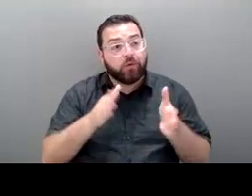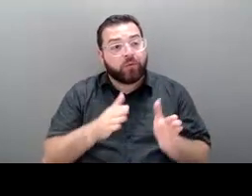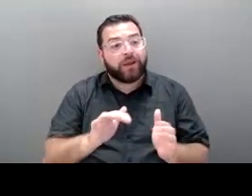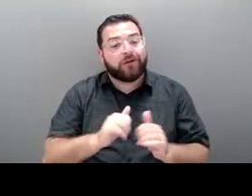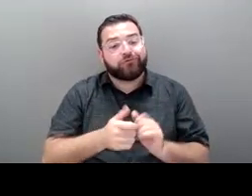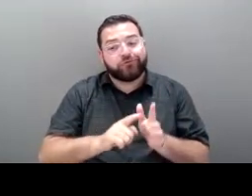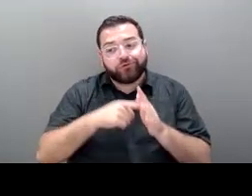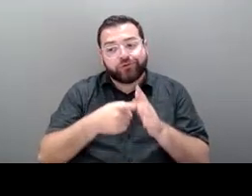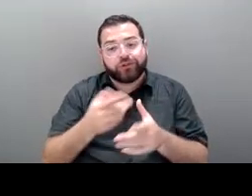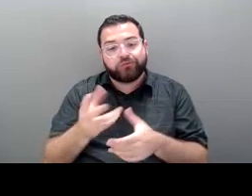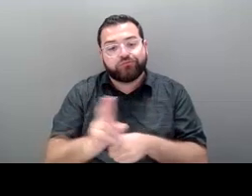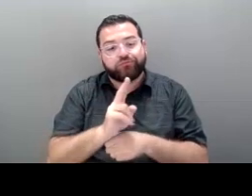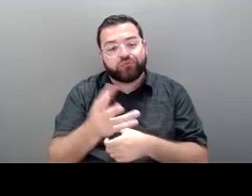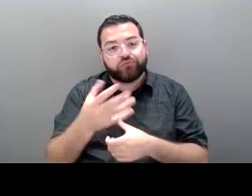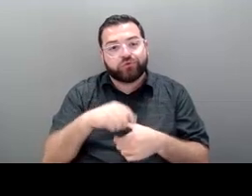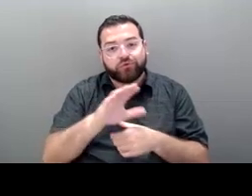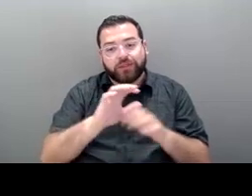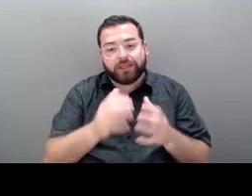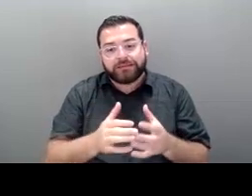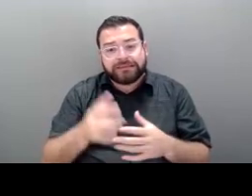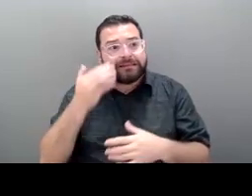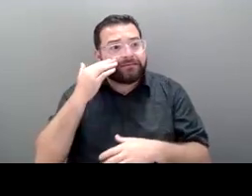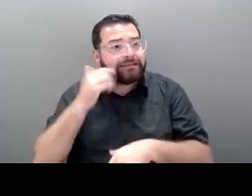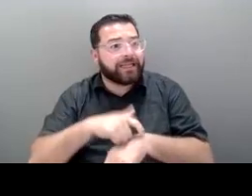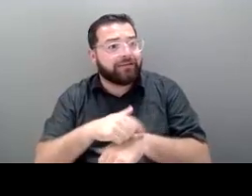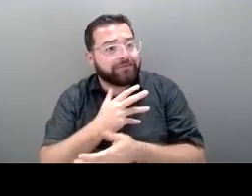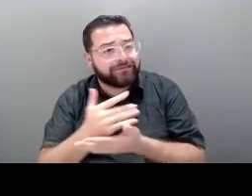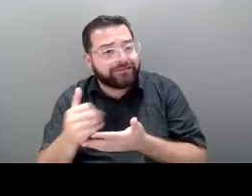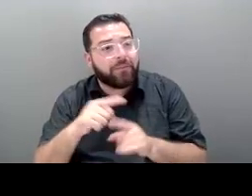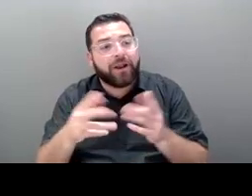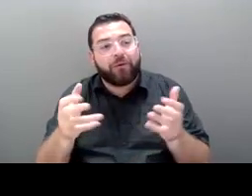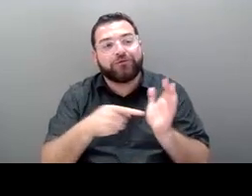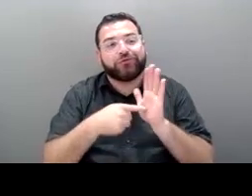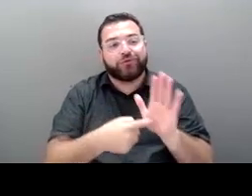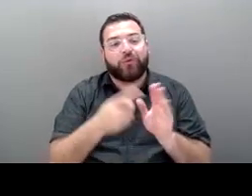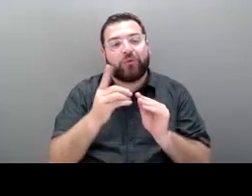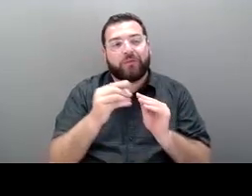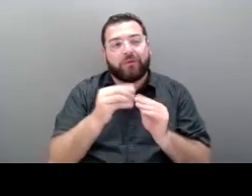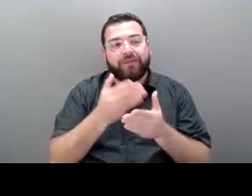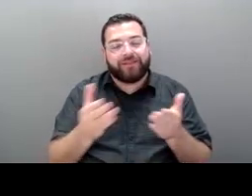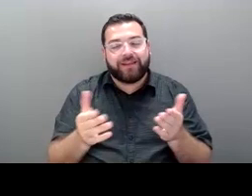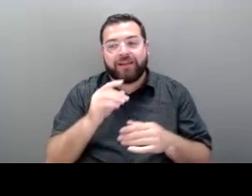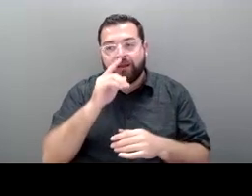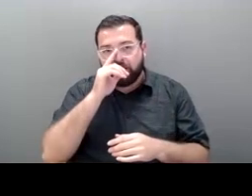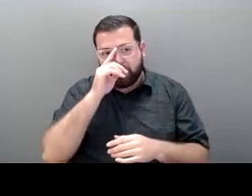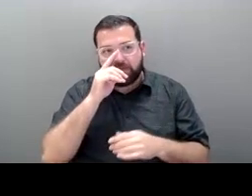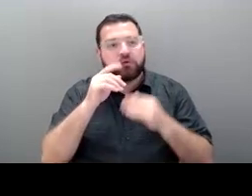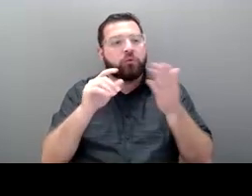to. And then, we don't have a ton of time, and I want to show you one more thing and hear one more thing from y'all. But